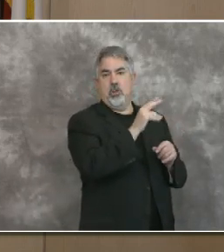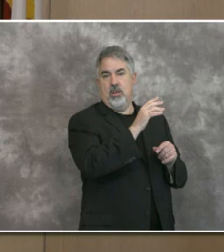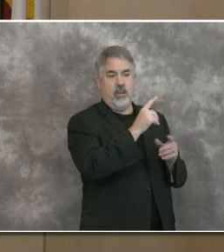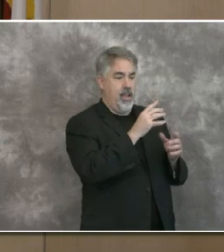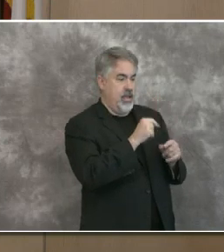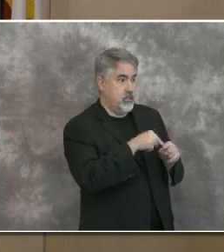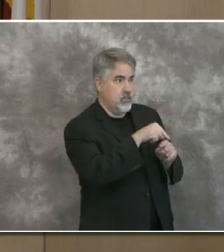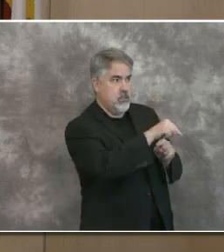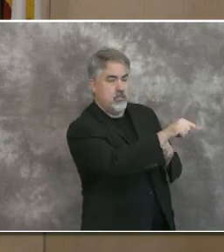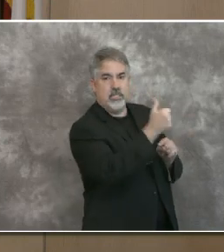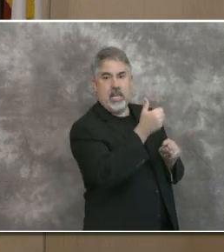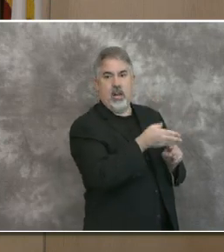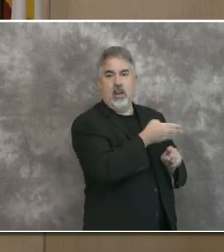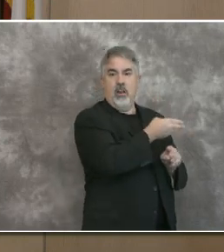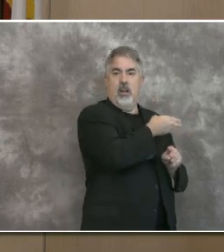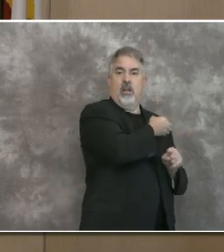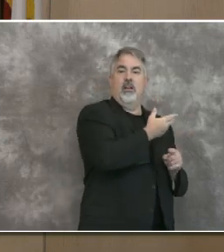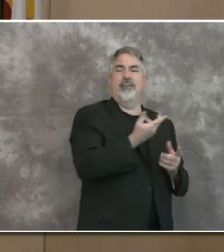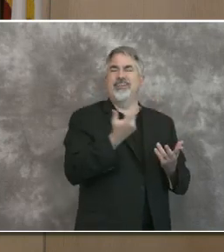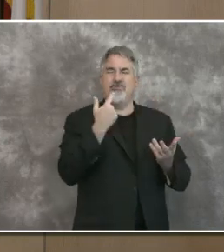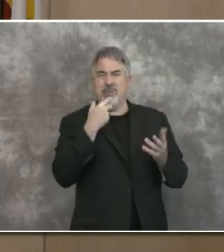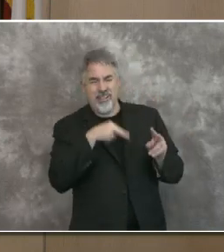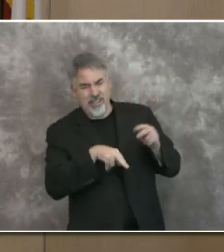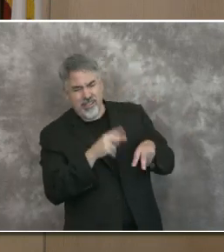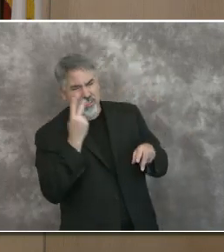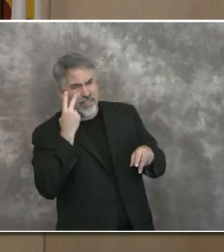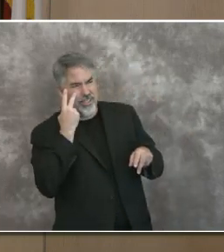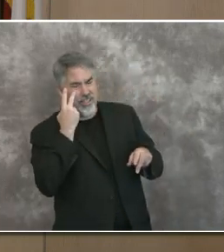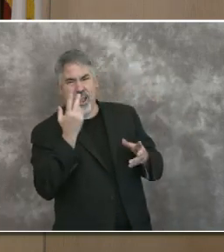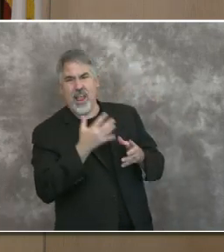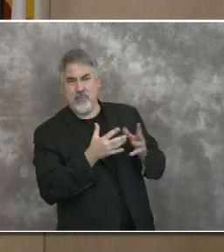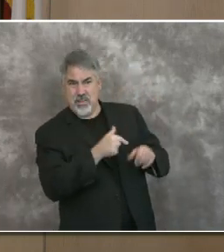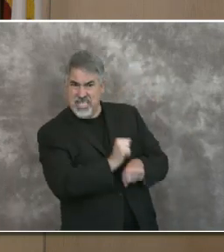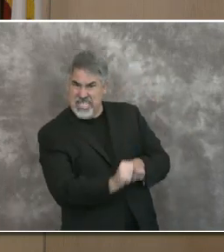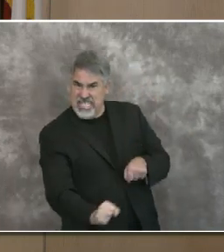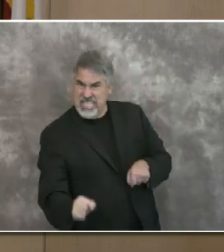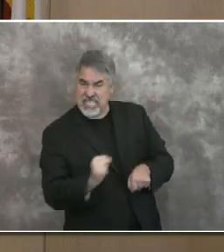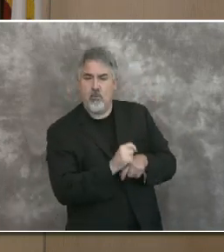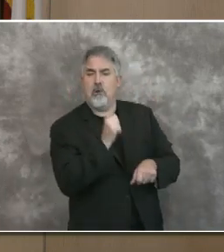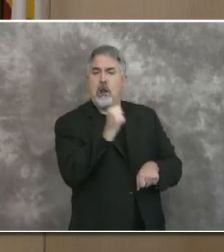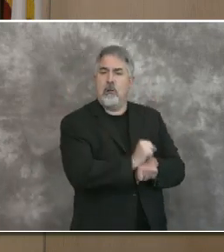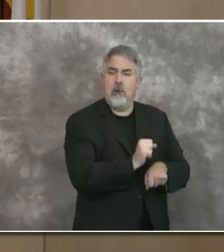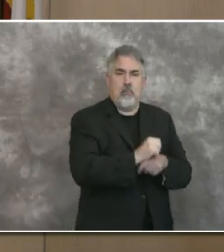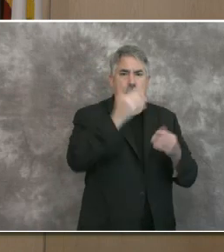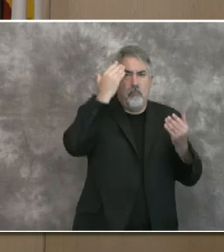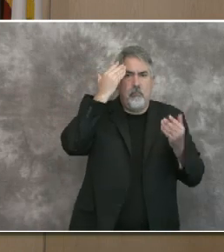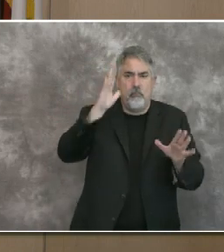will continuously, as we have our case investigators